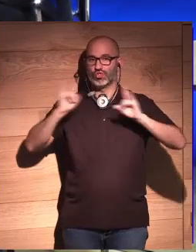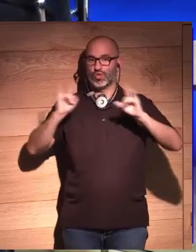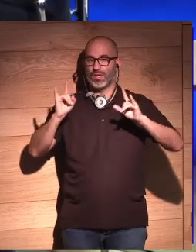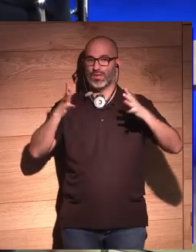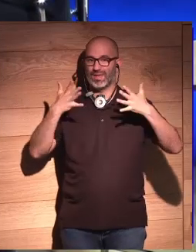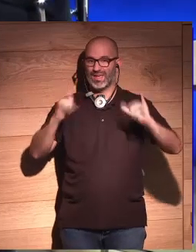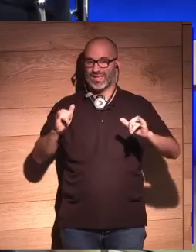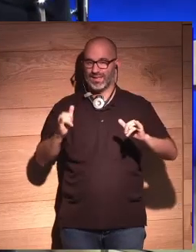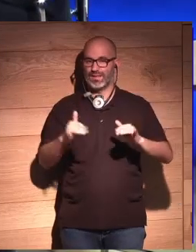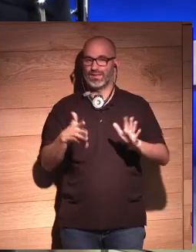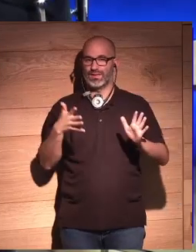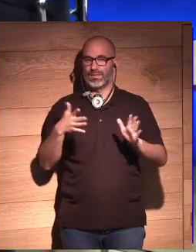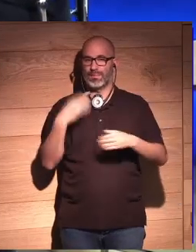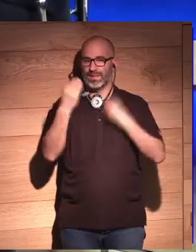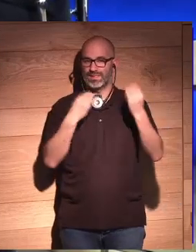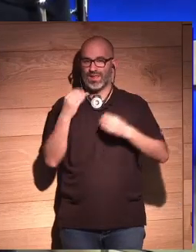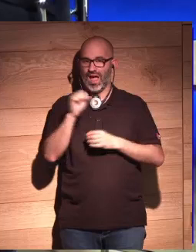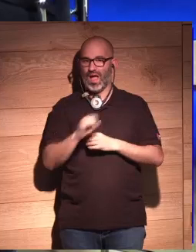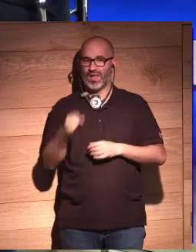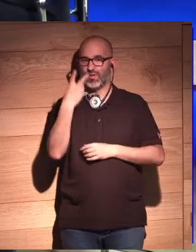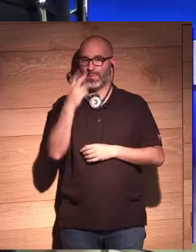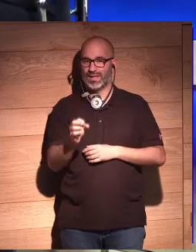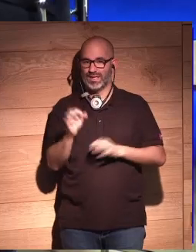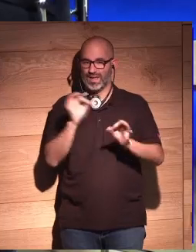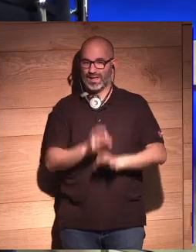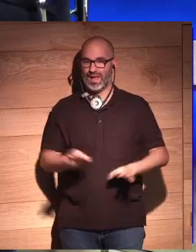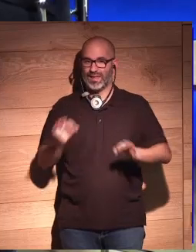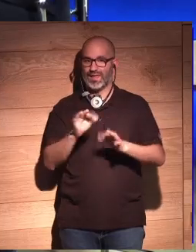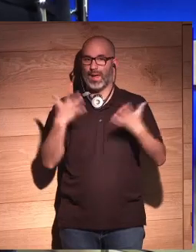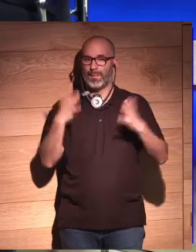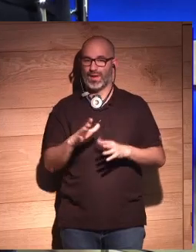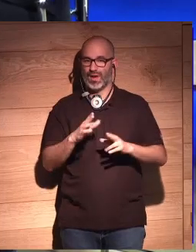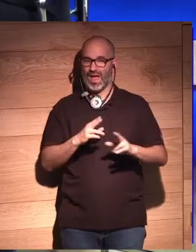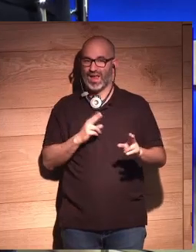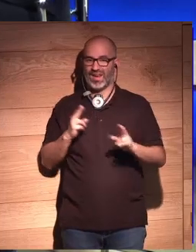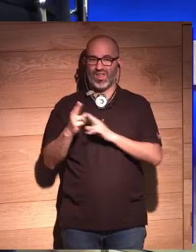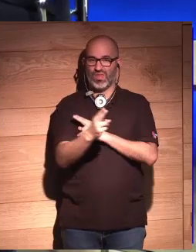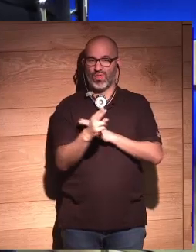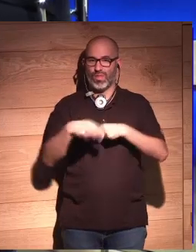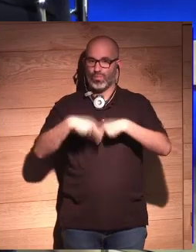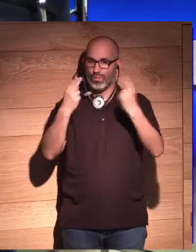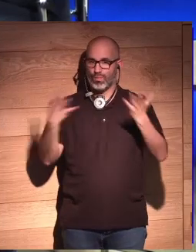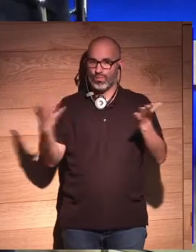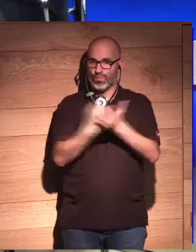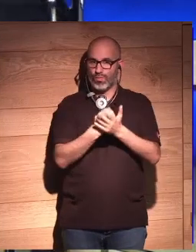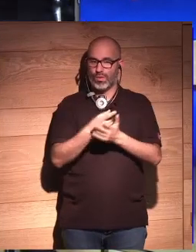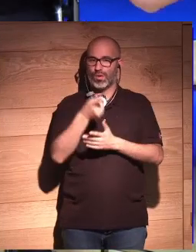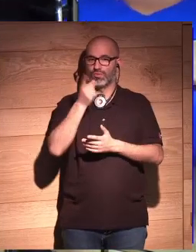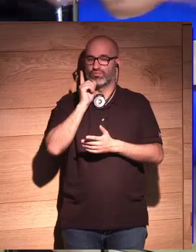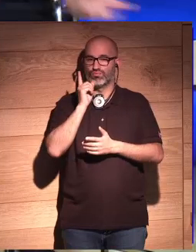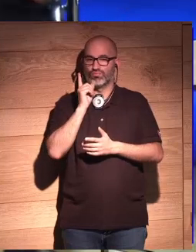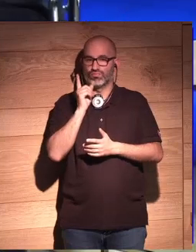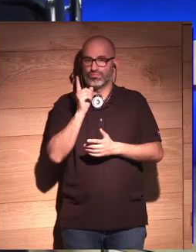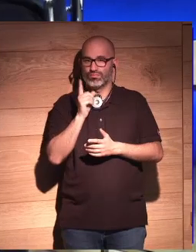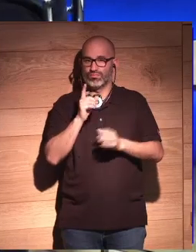the reaction of the audience watching the cars was exactly the same reaction that you were talking about virtual reality, because they will see the car and they